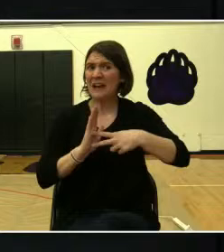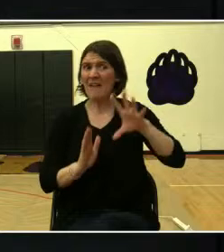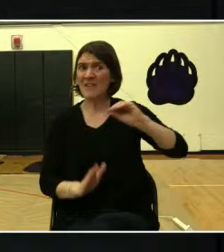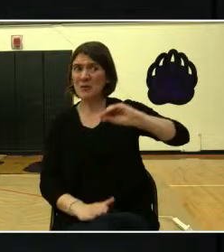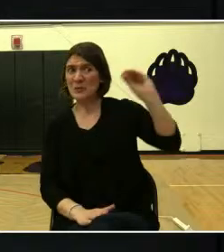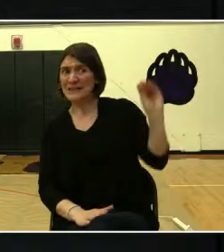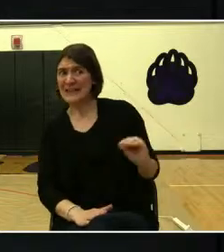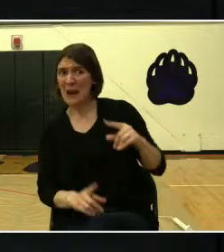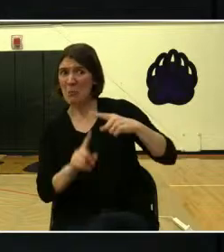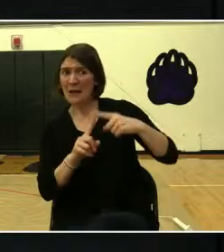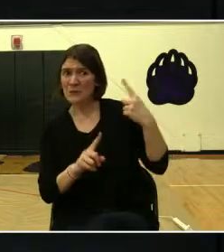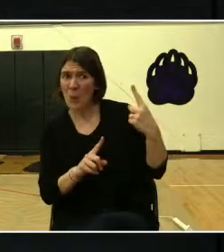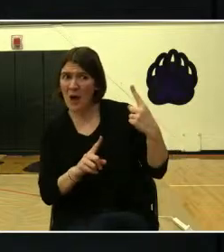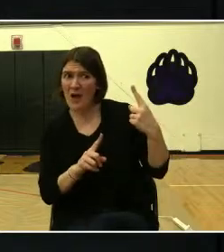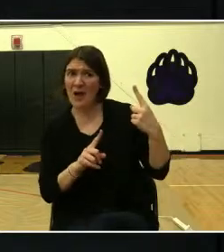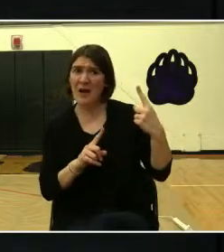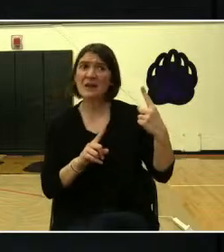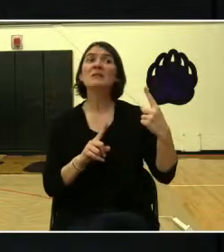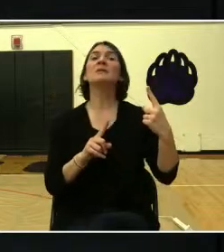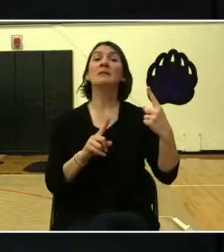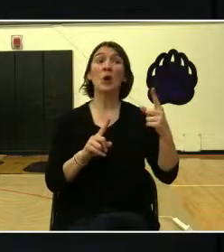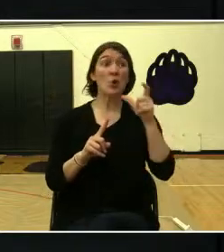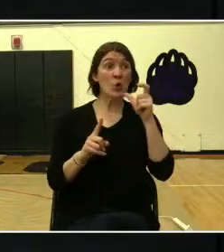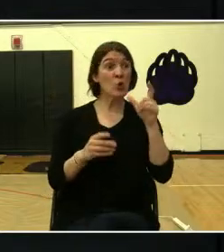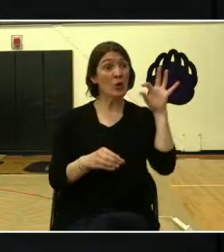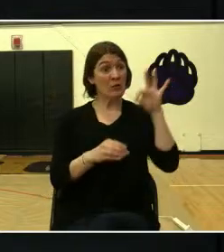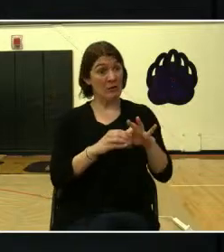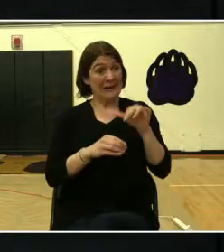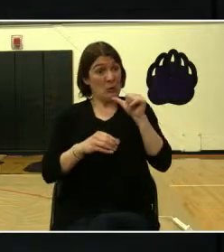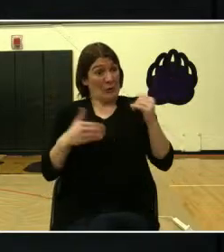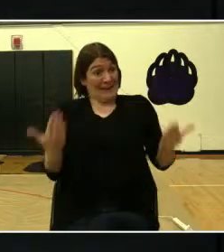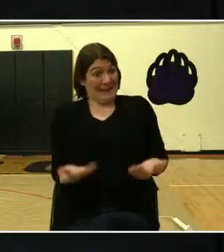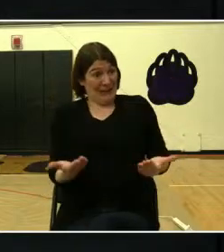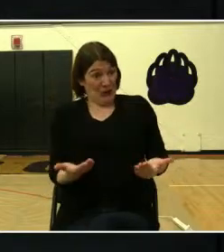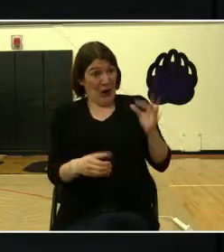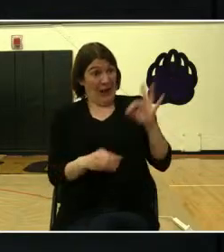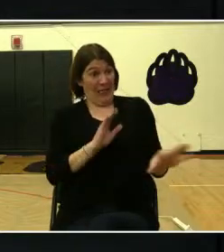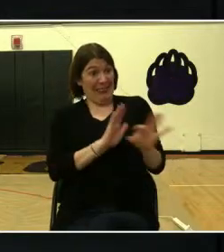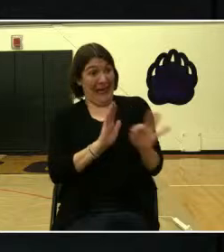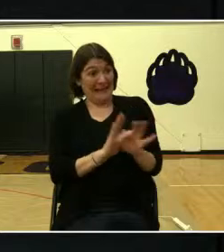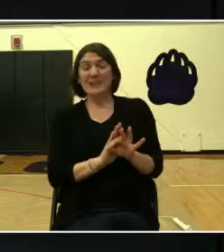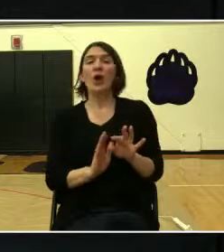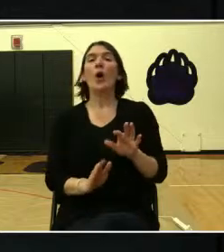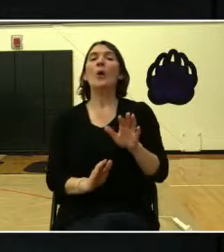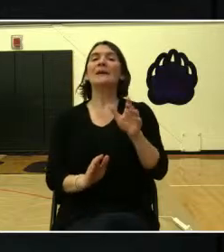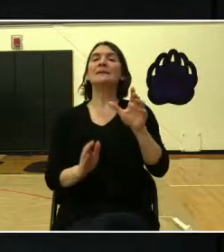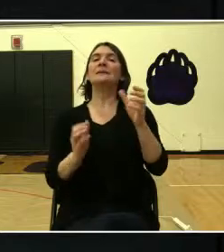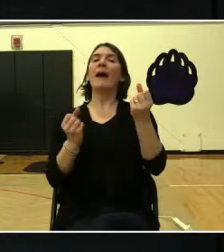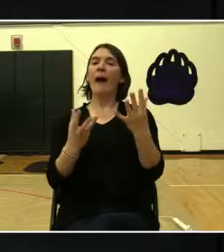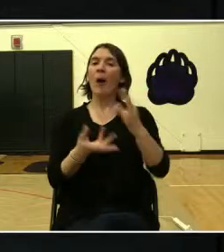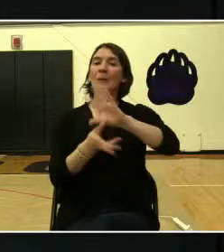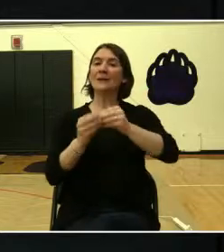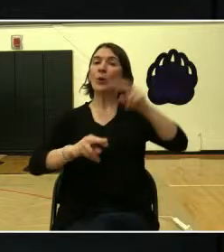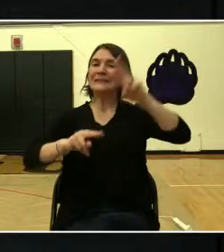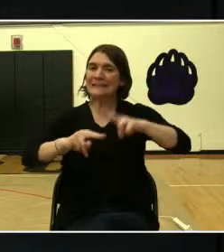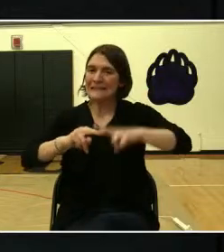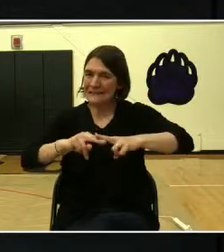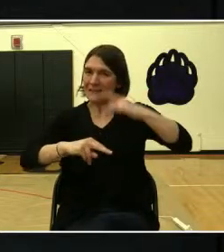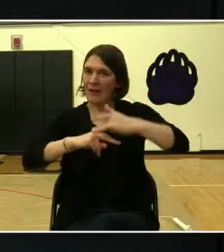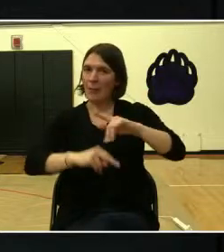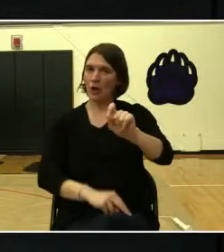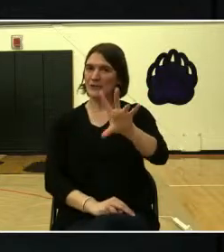50% plus one of people who've been elected and otherwise appointed and ex official members and I